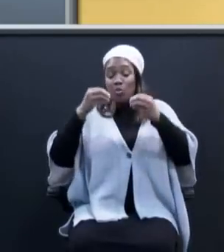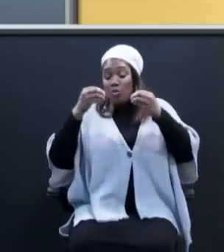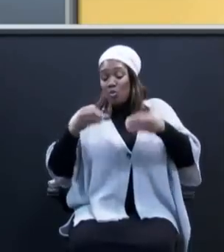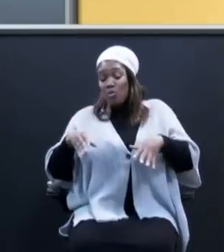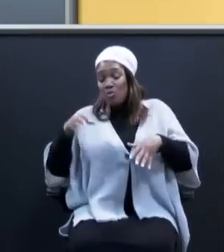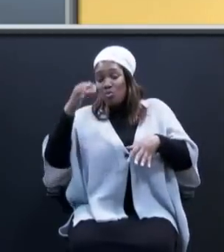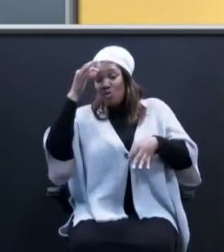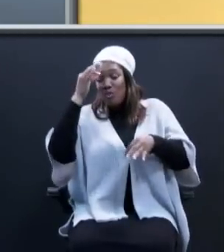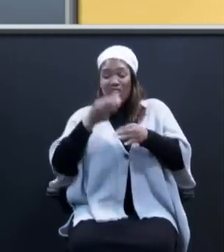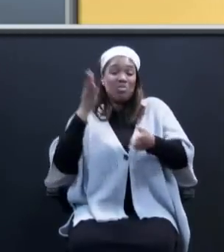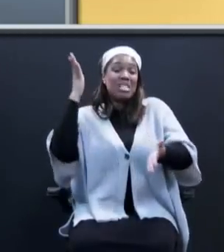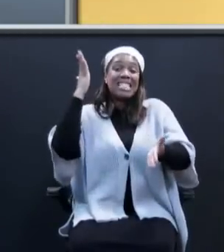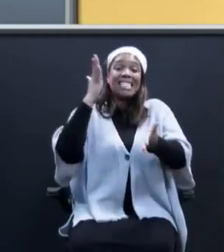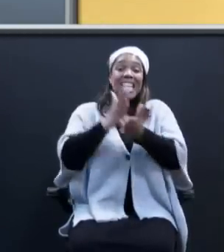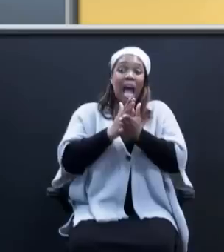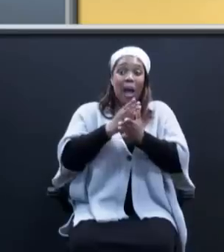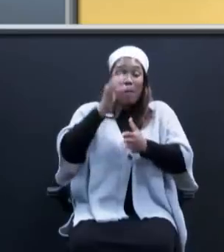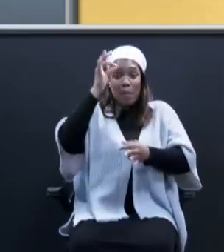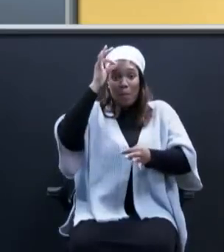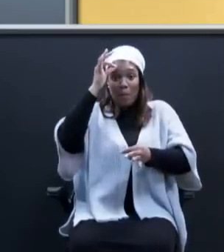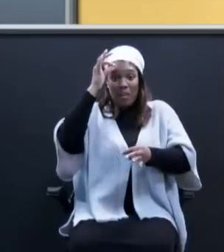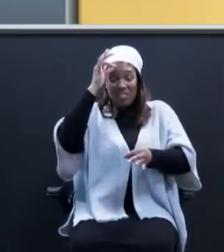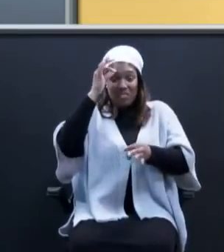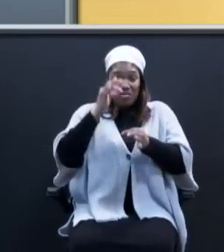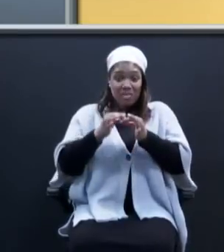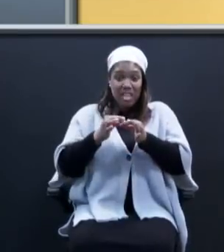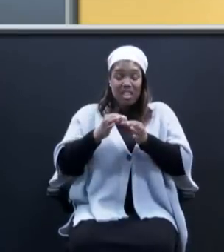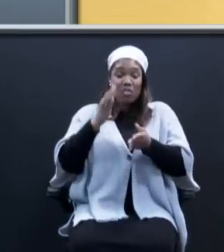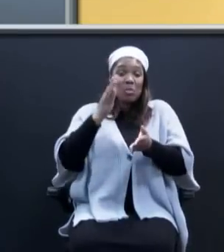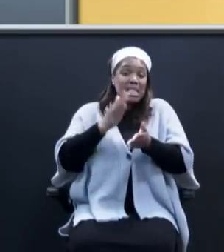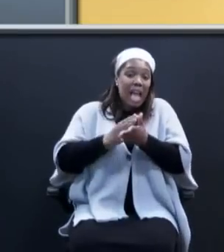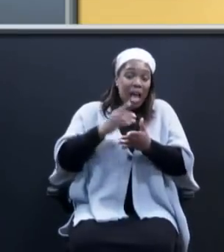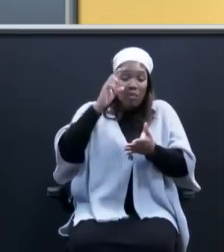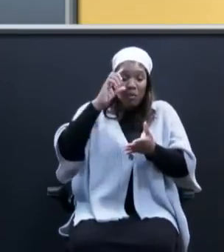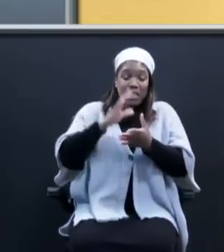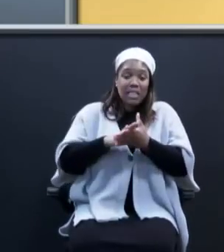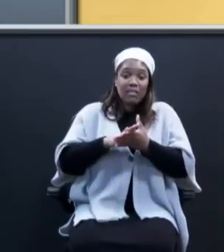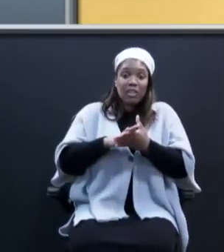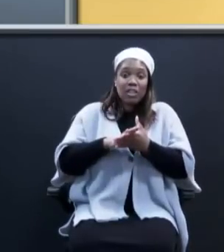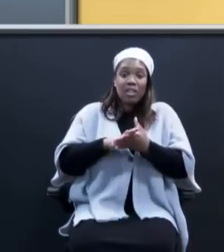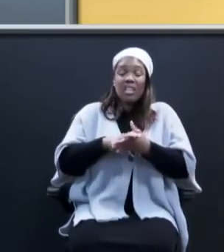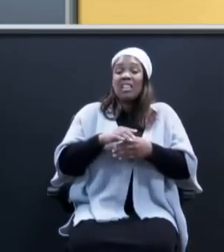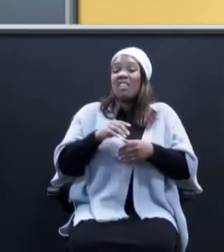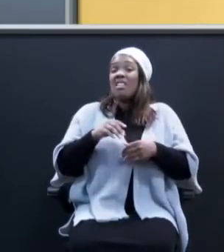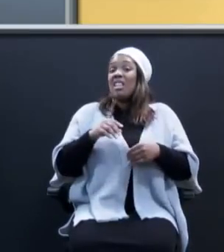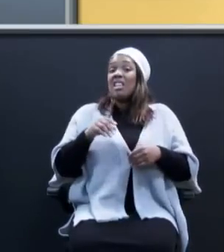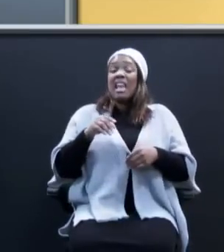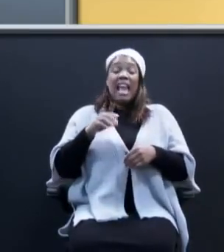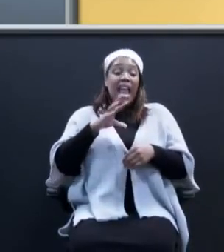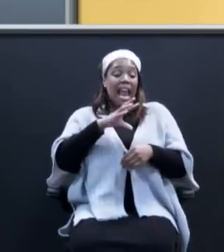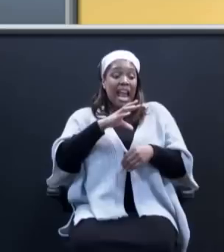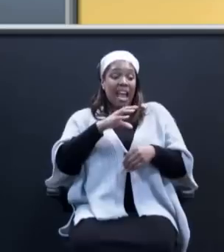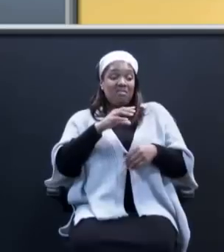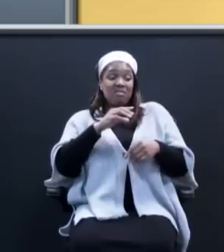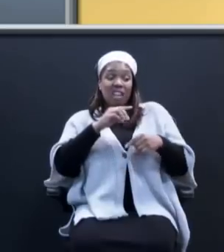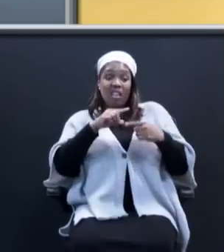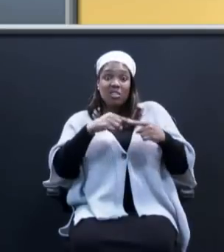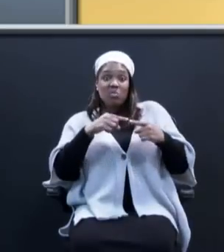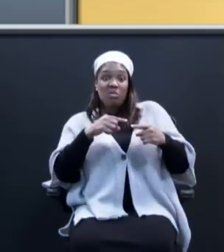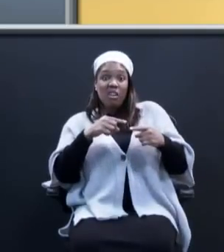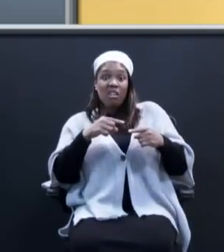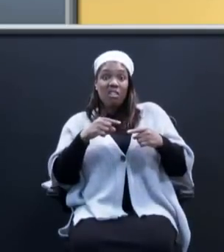say, then you left the blood away from your doorpost, and the evil and the death angel is going to come in and get